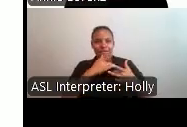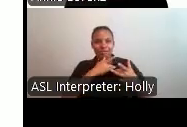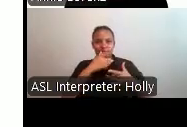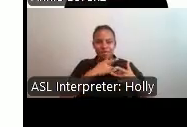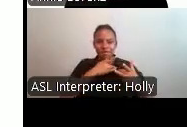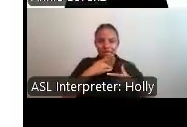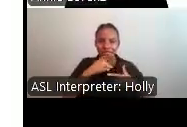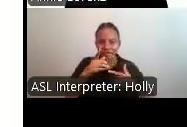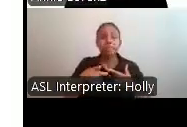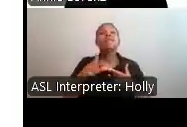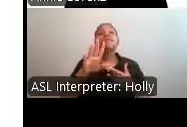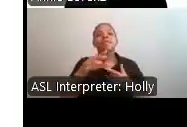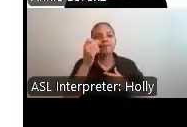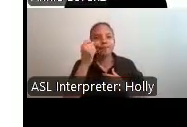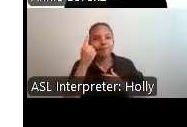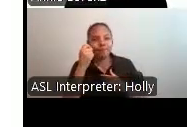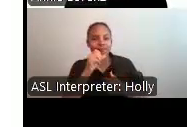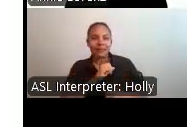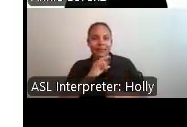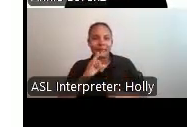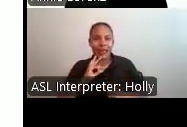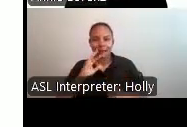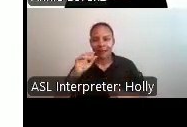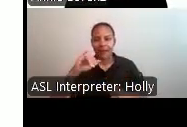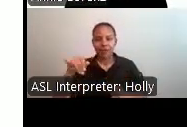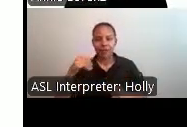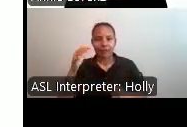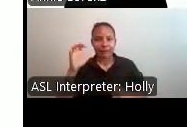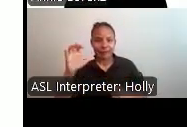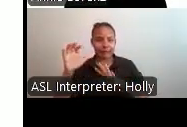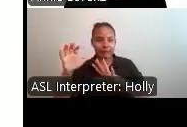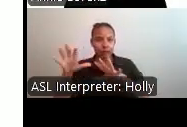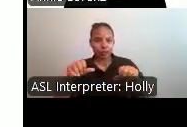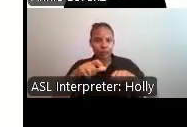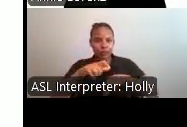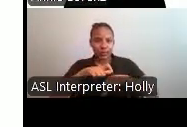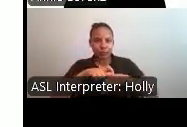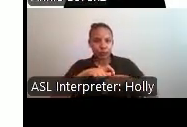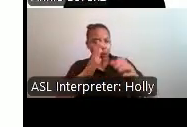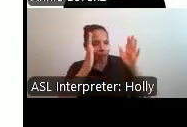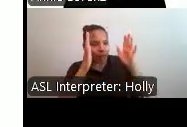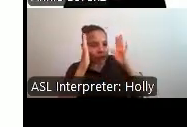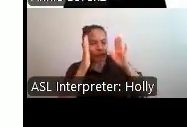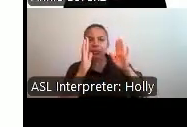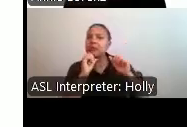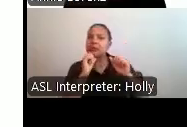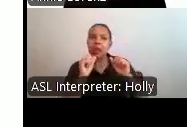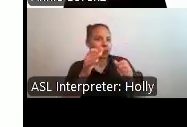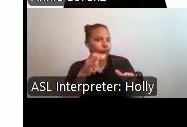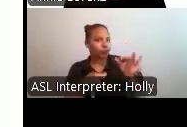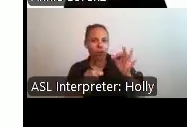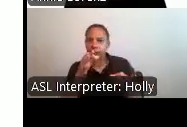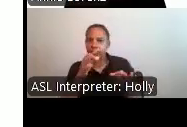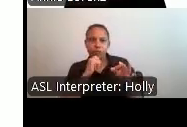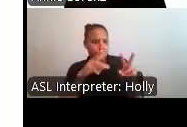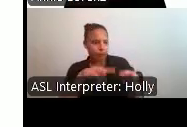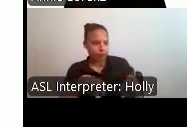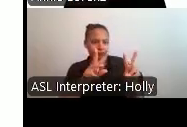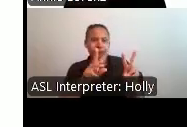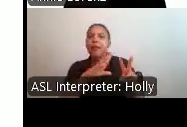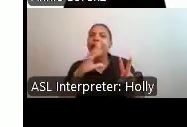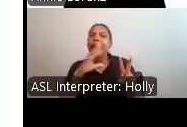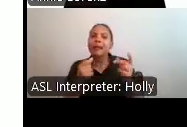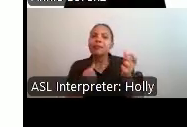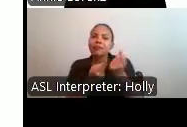at the AJC took the time to listen without judgment and reassured her that many people experience mental health